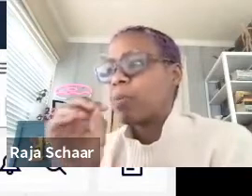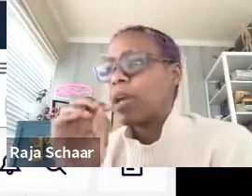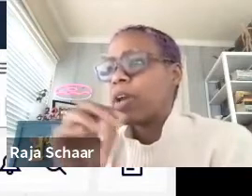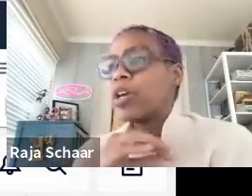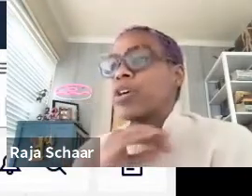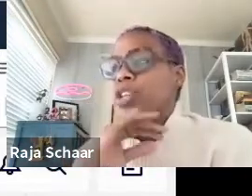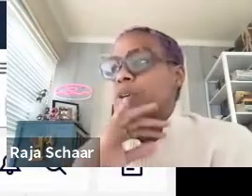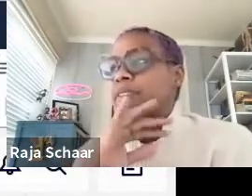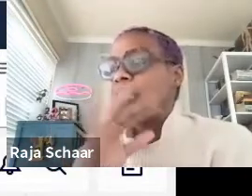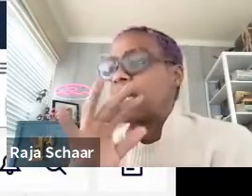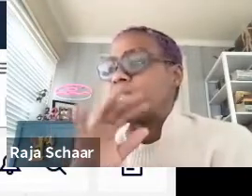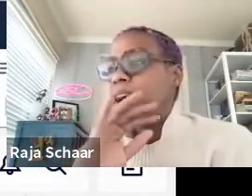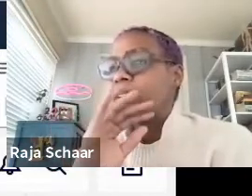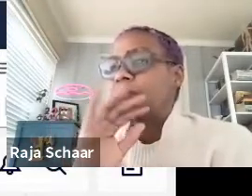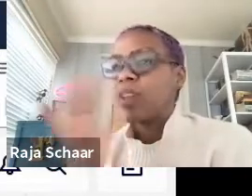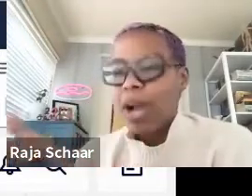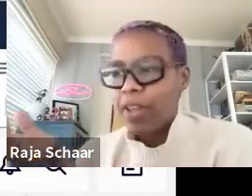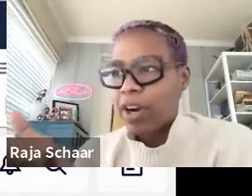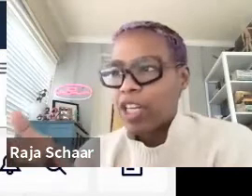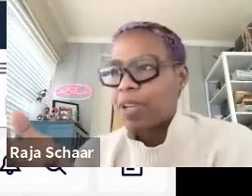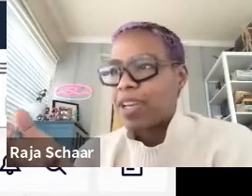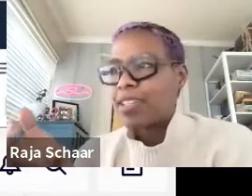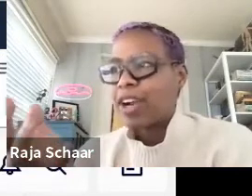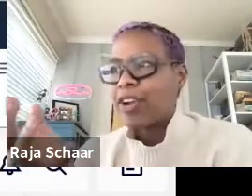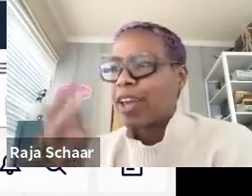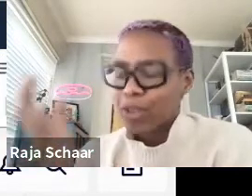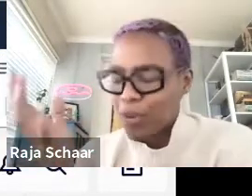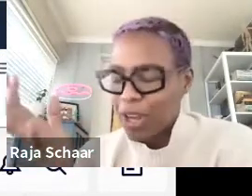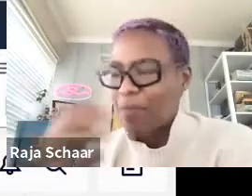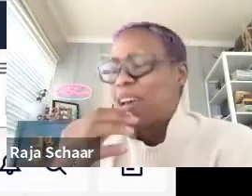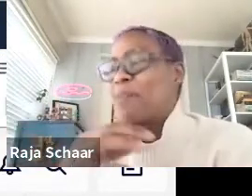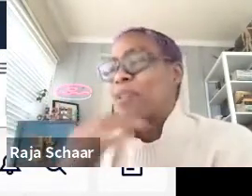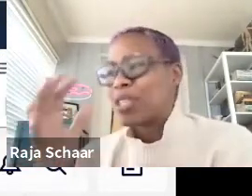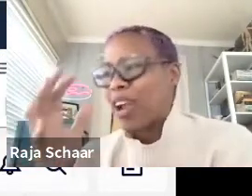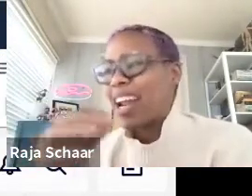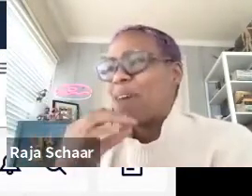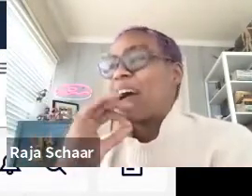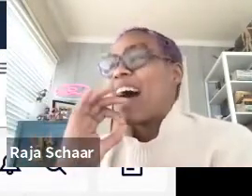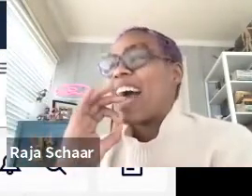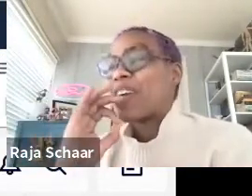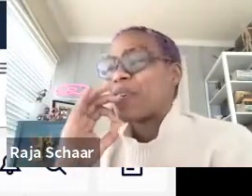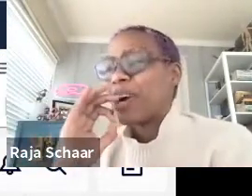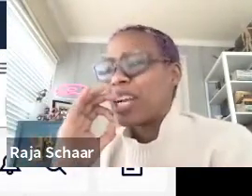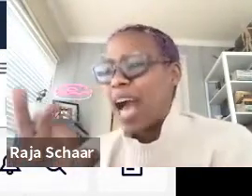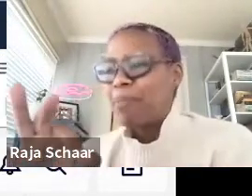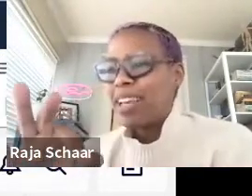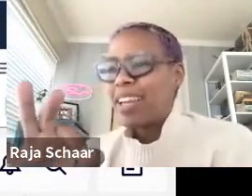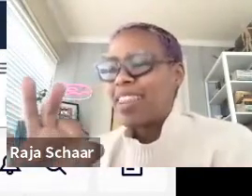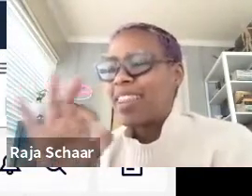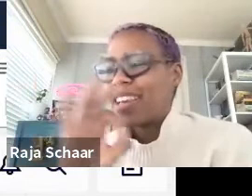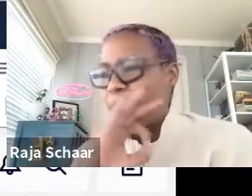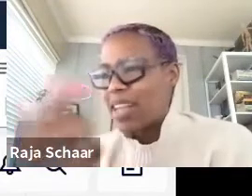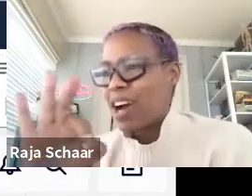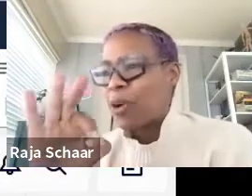objects that would be in there. So what I've done is I don't have the cards because they're still working on them, but it's great. I